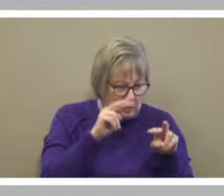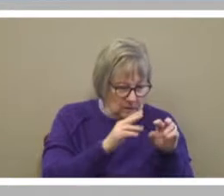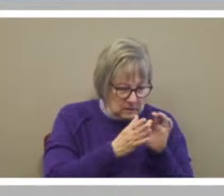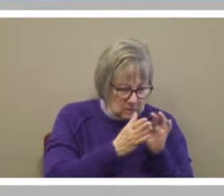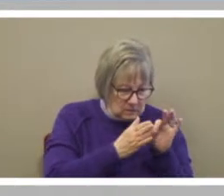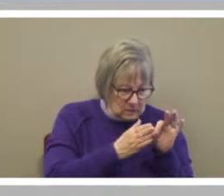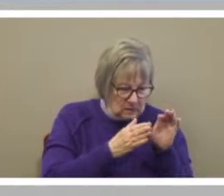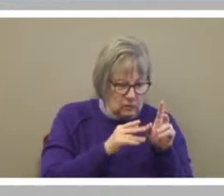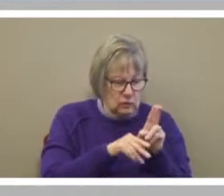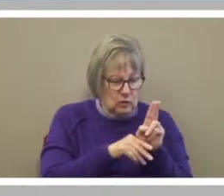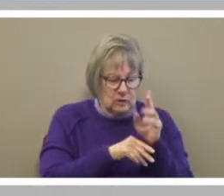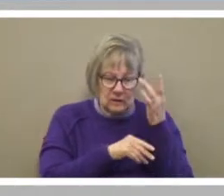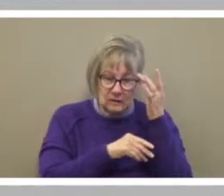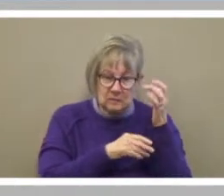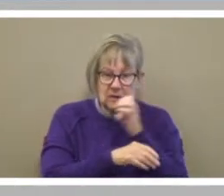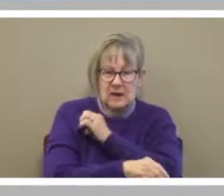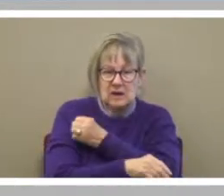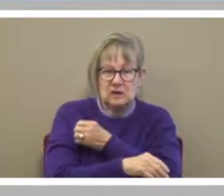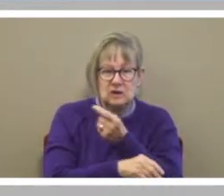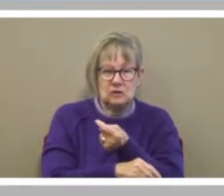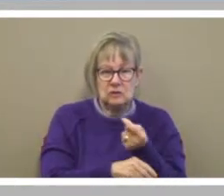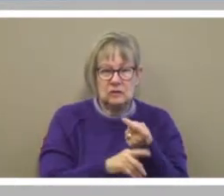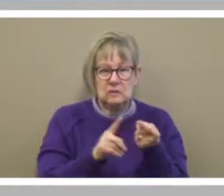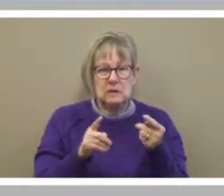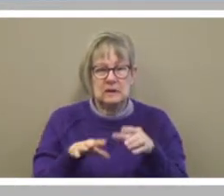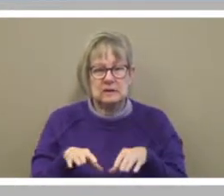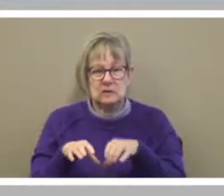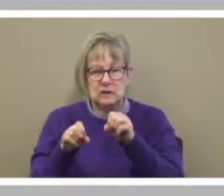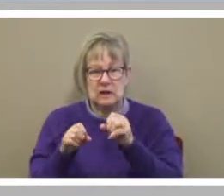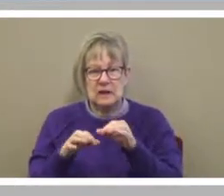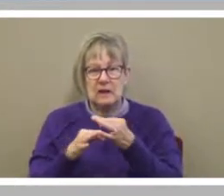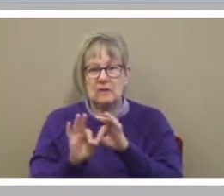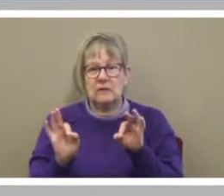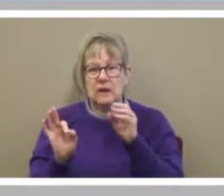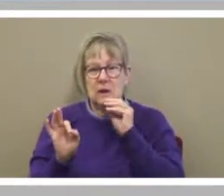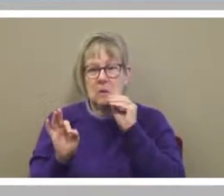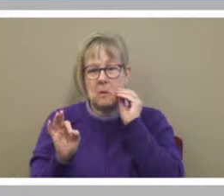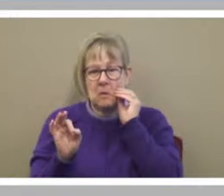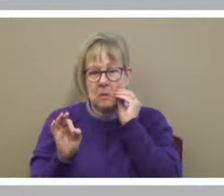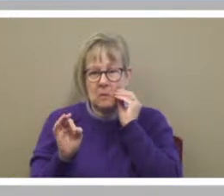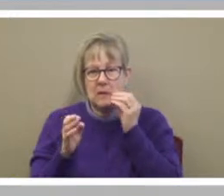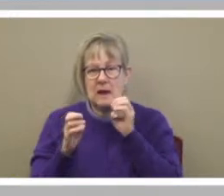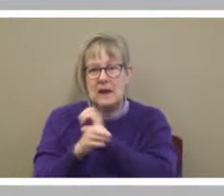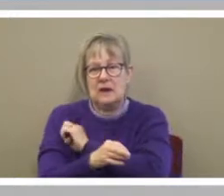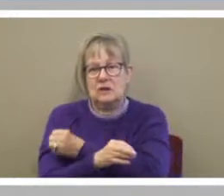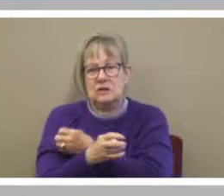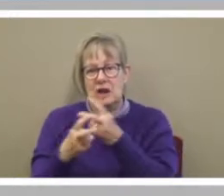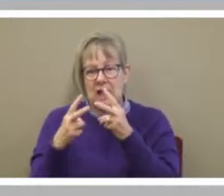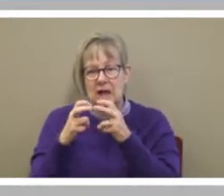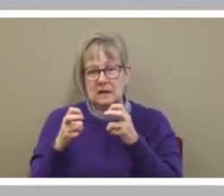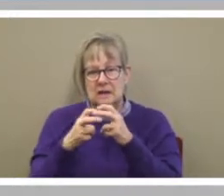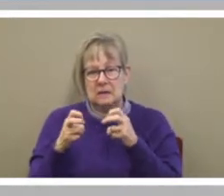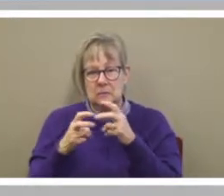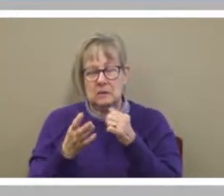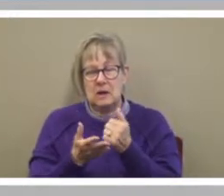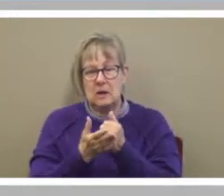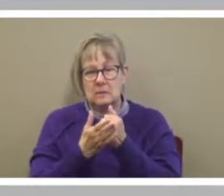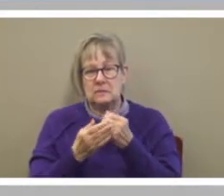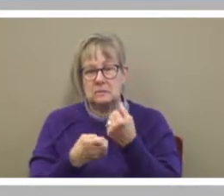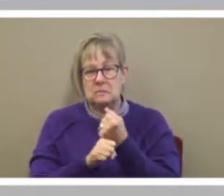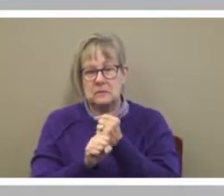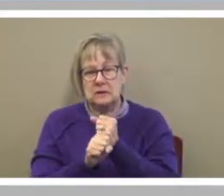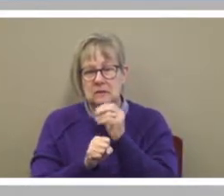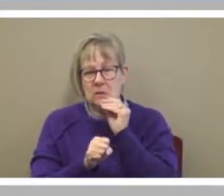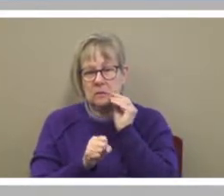most importantly, really take that free home energy analysis because that's what's going to provide them with customized energy efficiency saving tips or